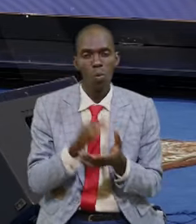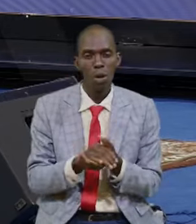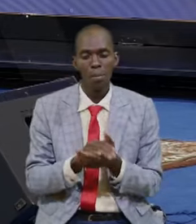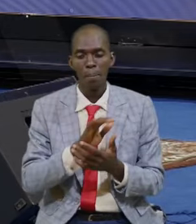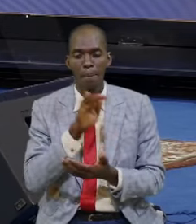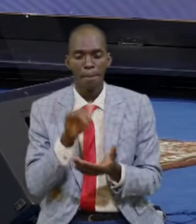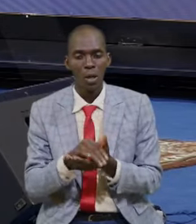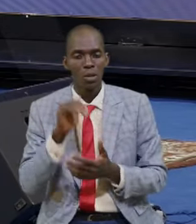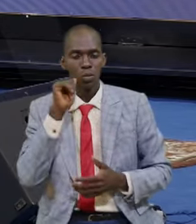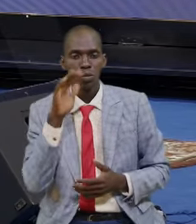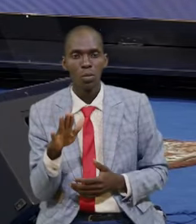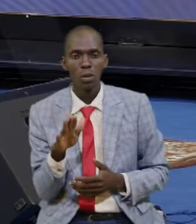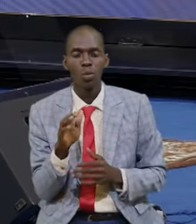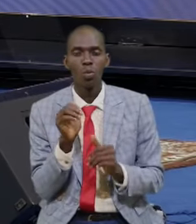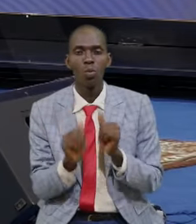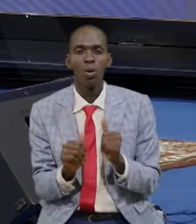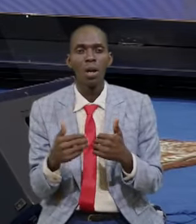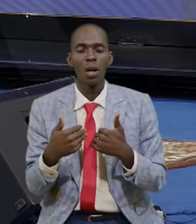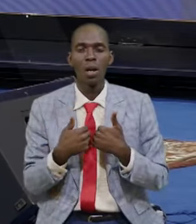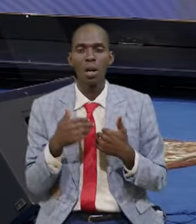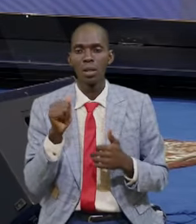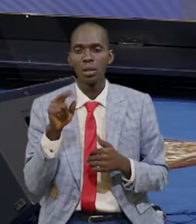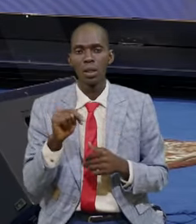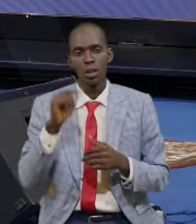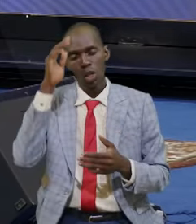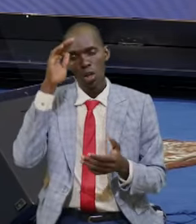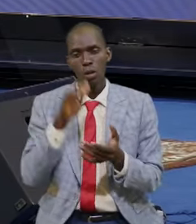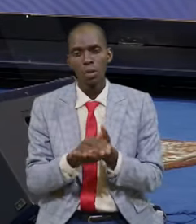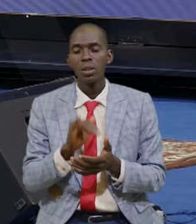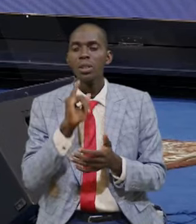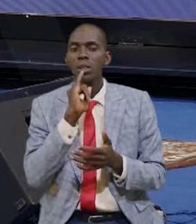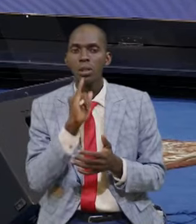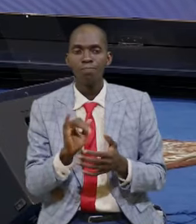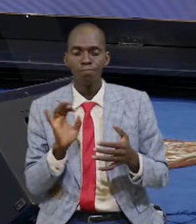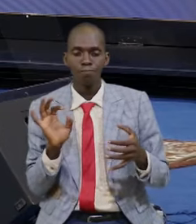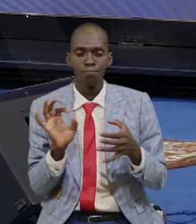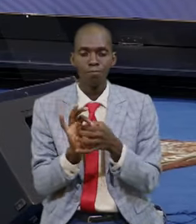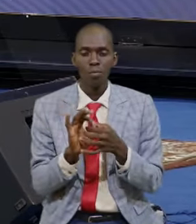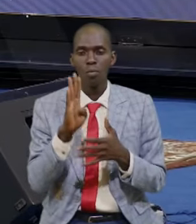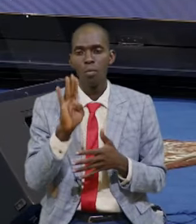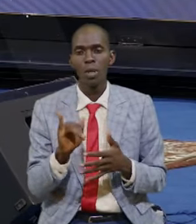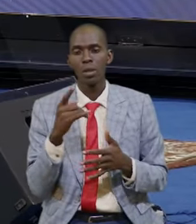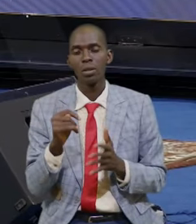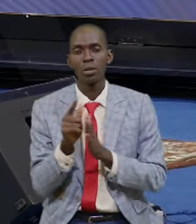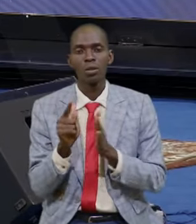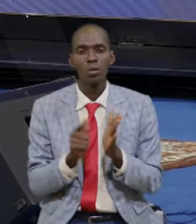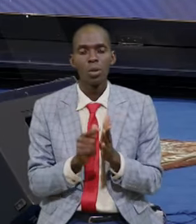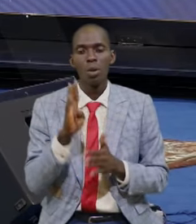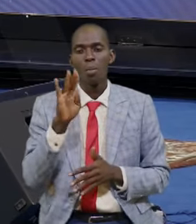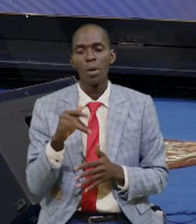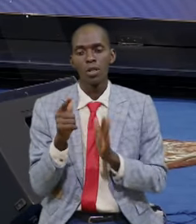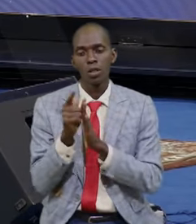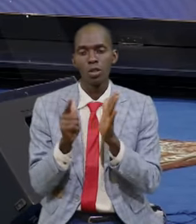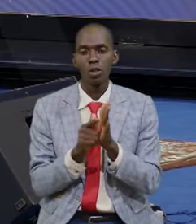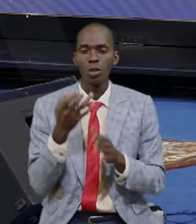woman, which has an husband, is bound by the law, by the law of God, by